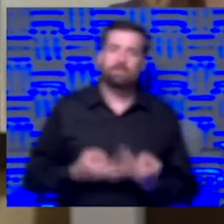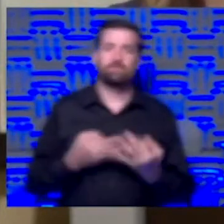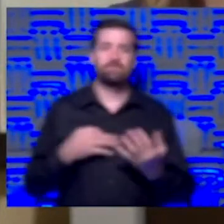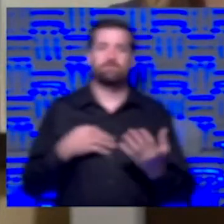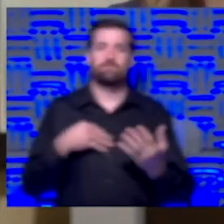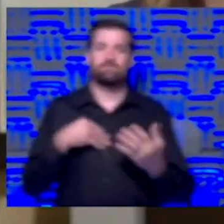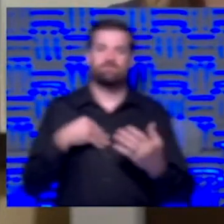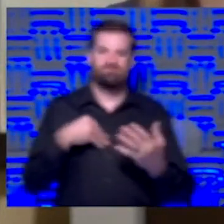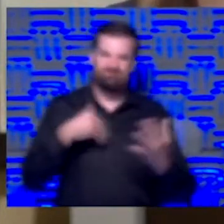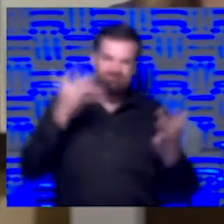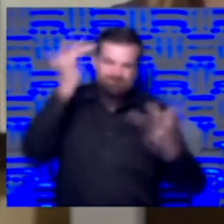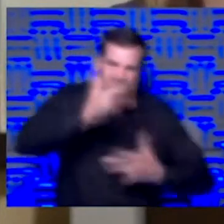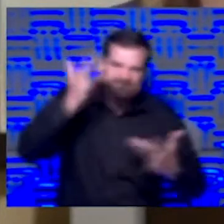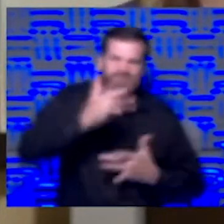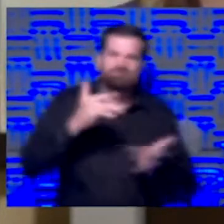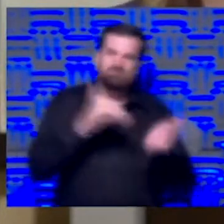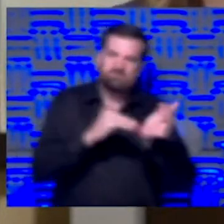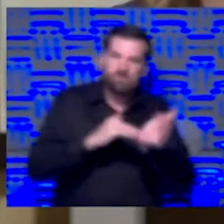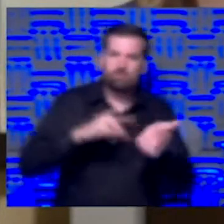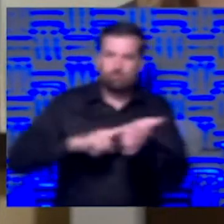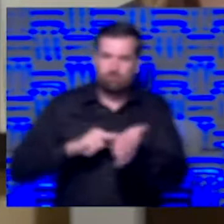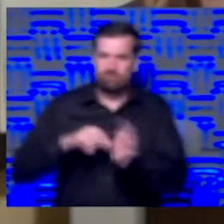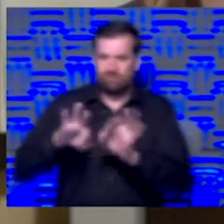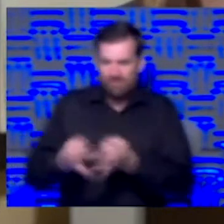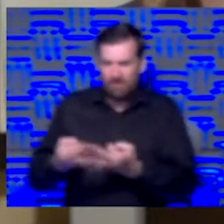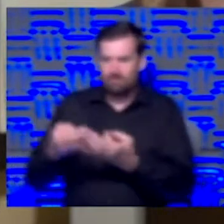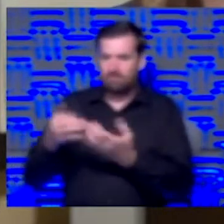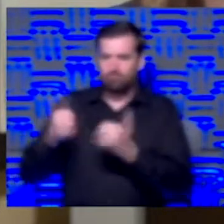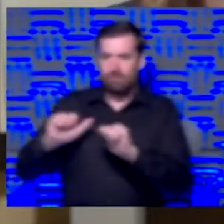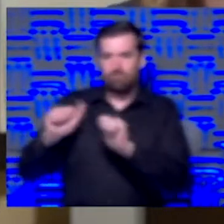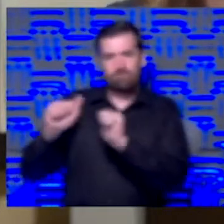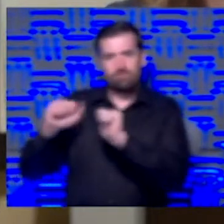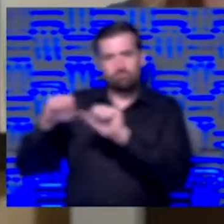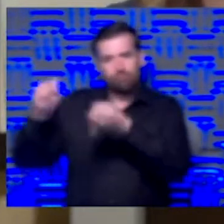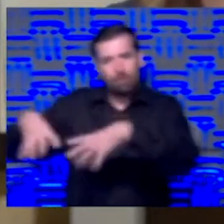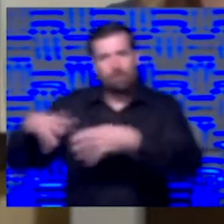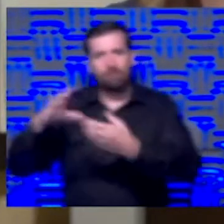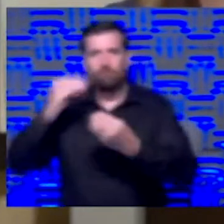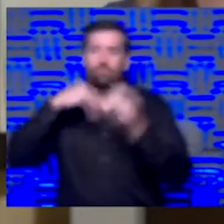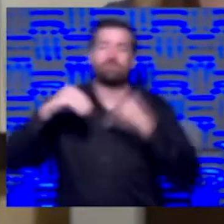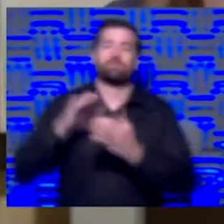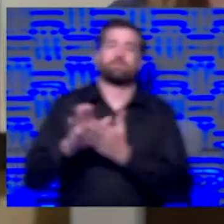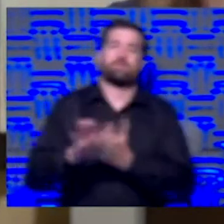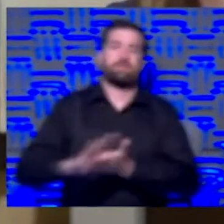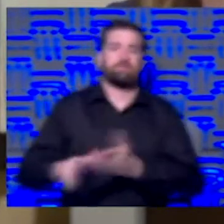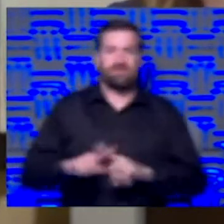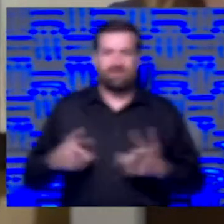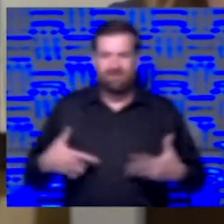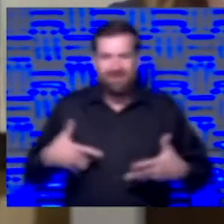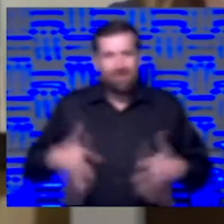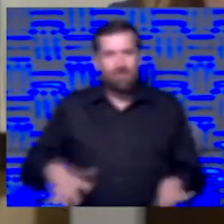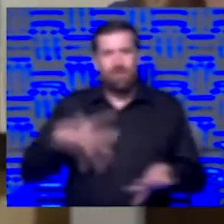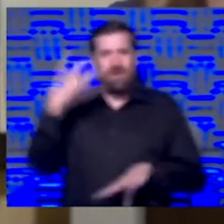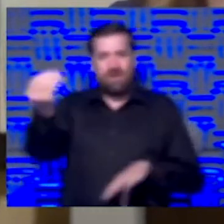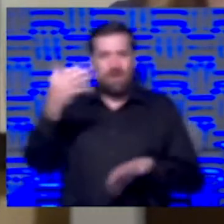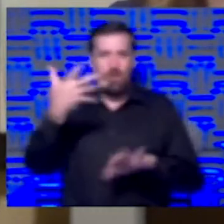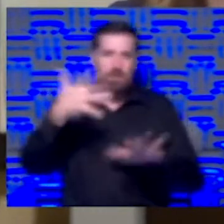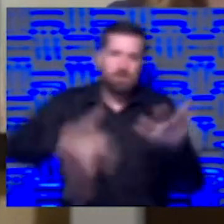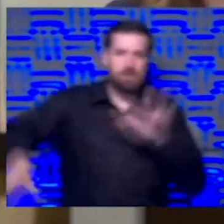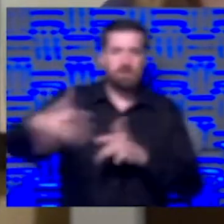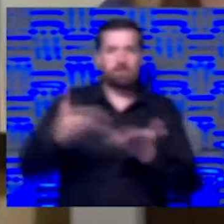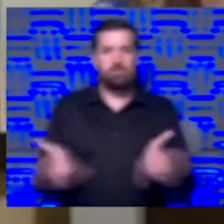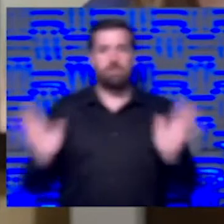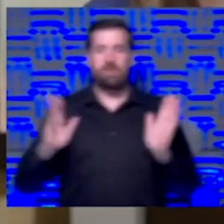nurses sick. And my friends and family are trying to drop food off, which was so nice, but I didn't want them to go out in public. I didn't want them